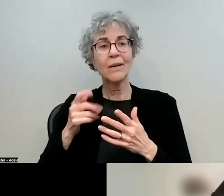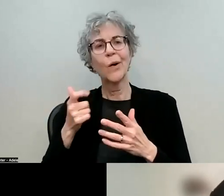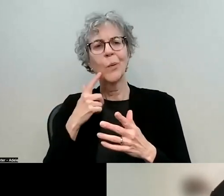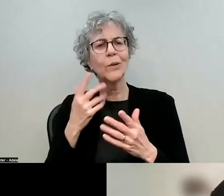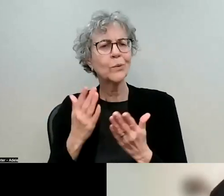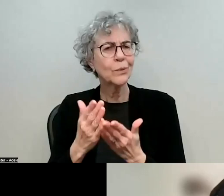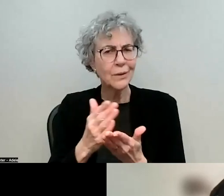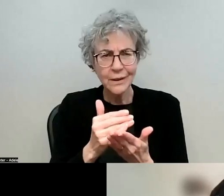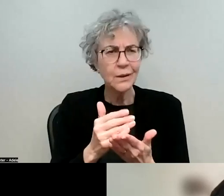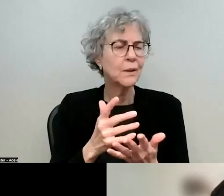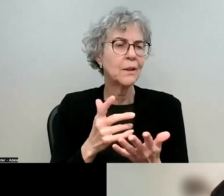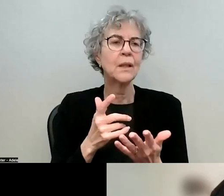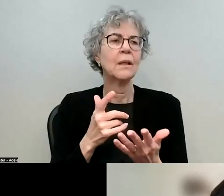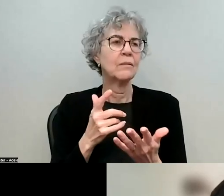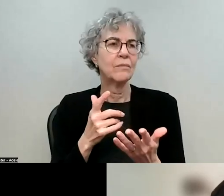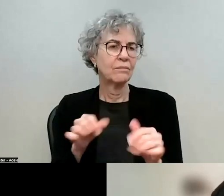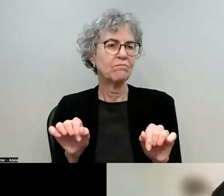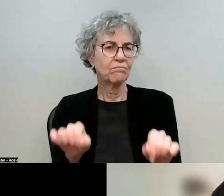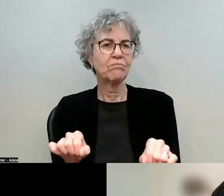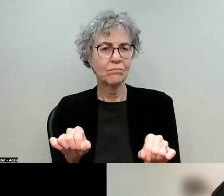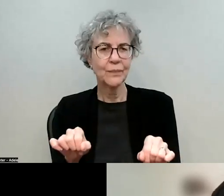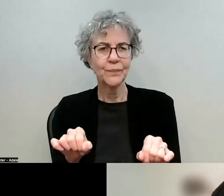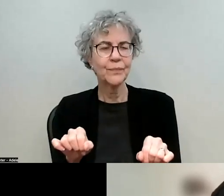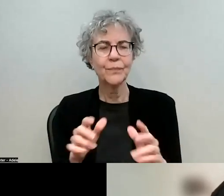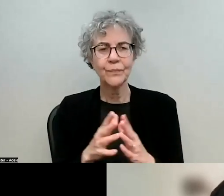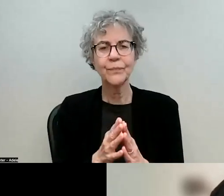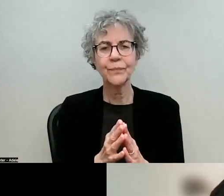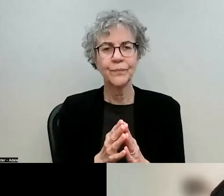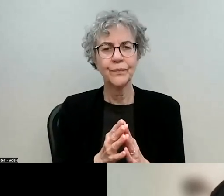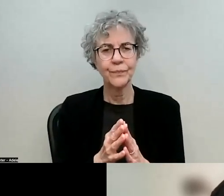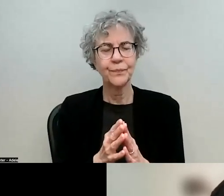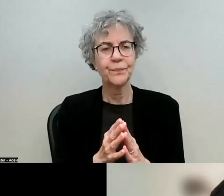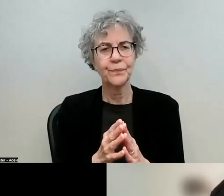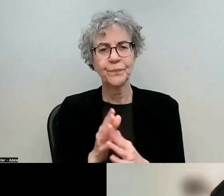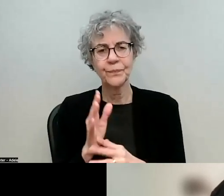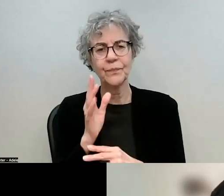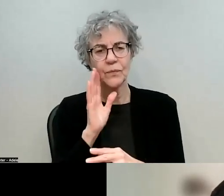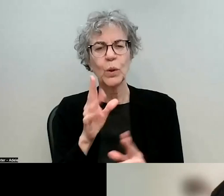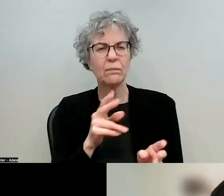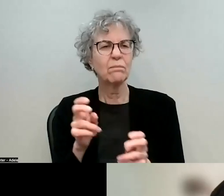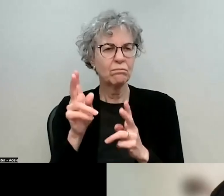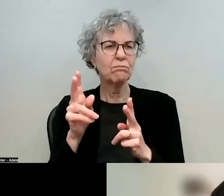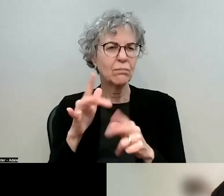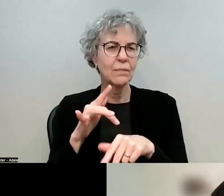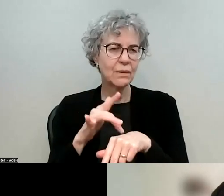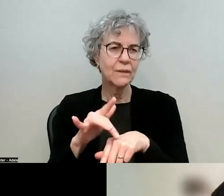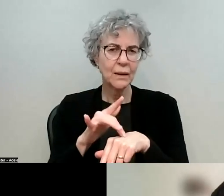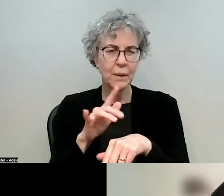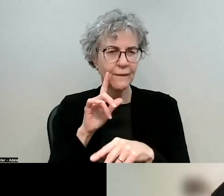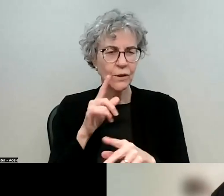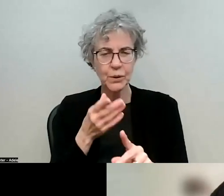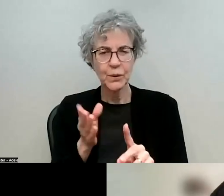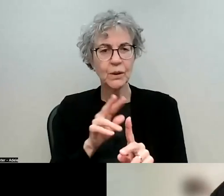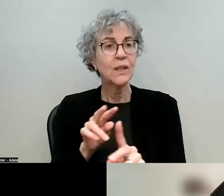some parts of it, don't worry, this will be made available. And Chris, were you